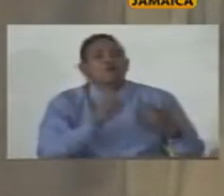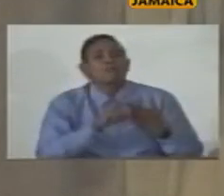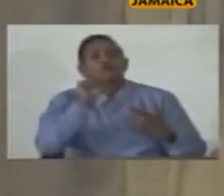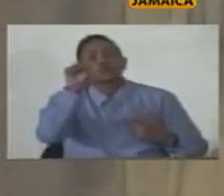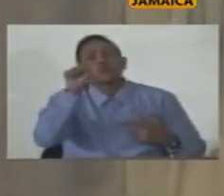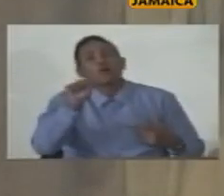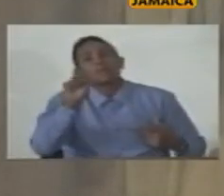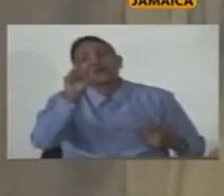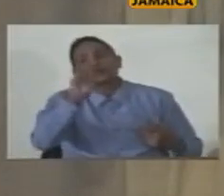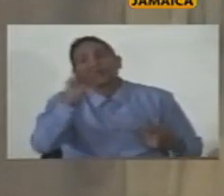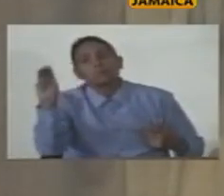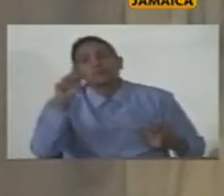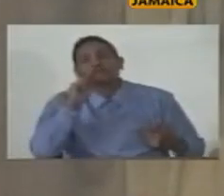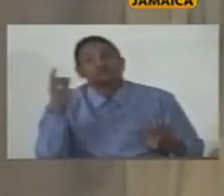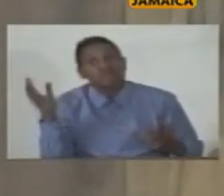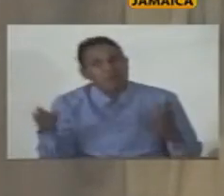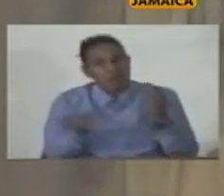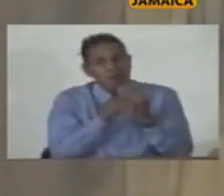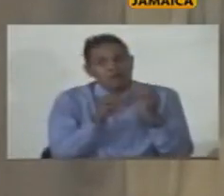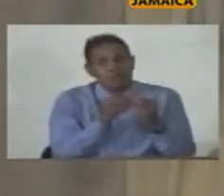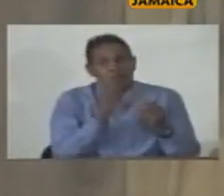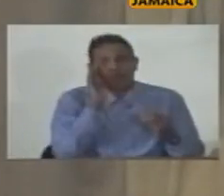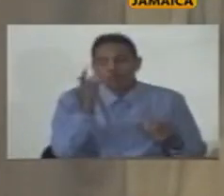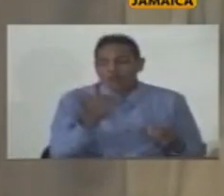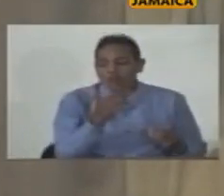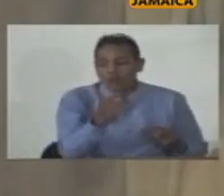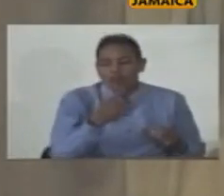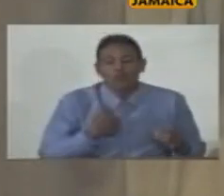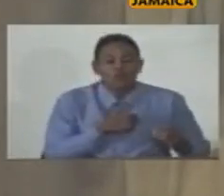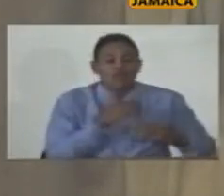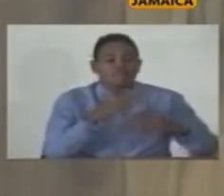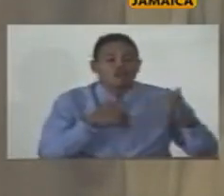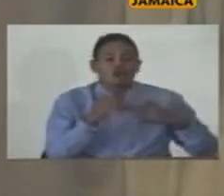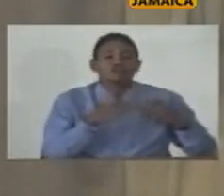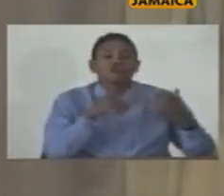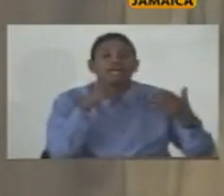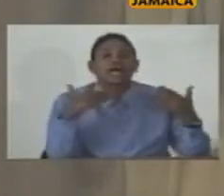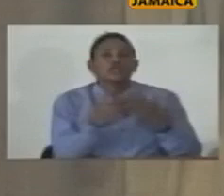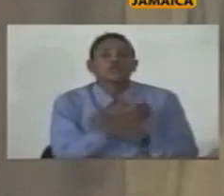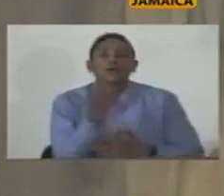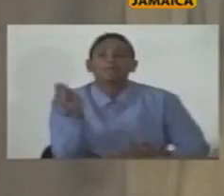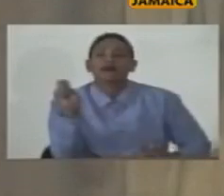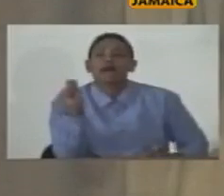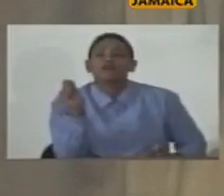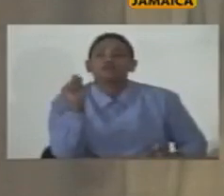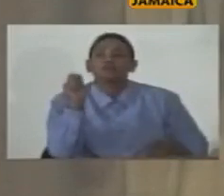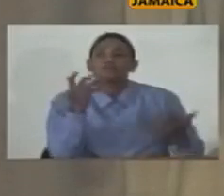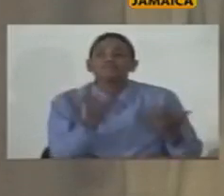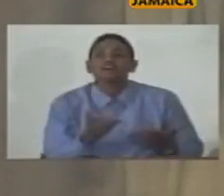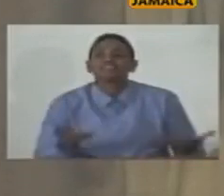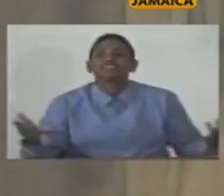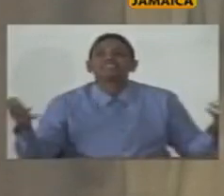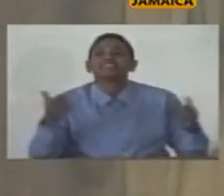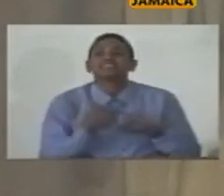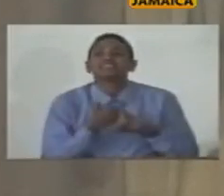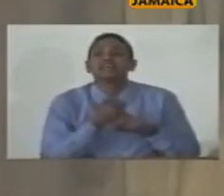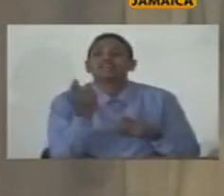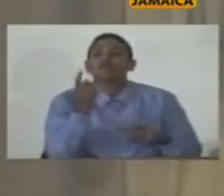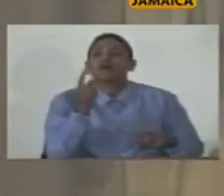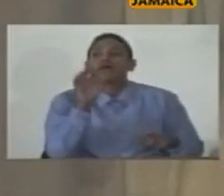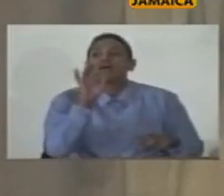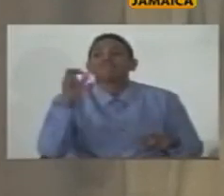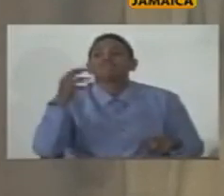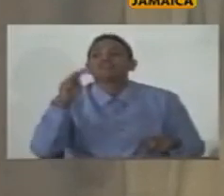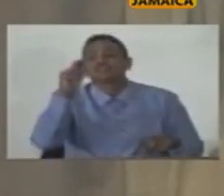1.2 to come. We have constructed a new bathroom facility at the Fisherman's